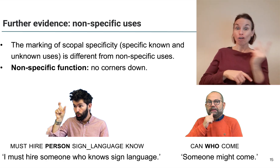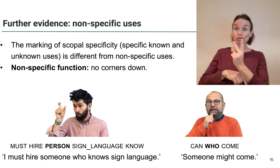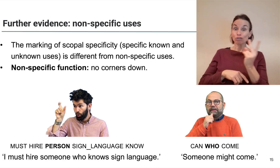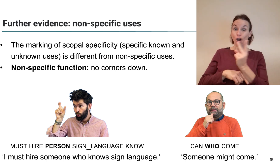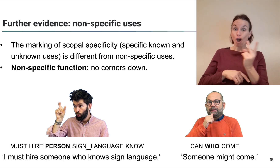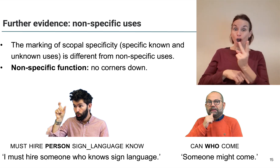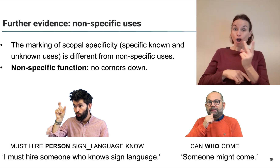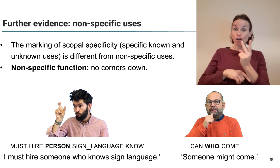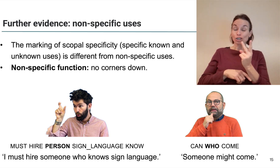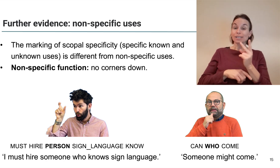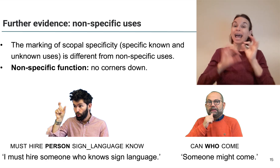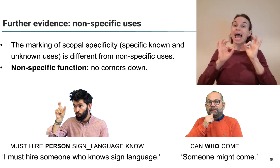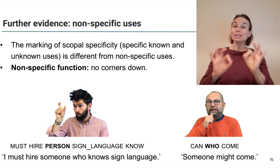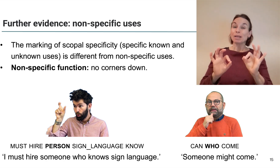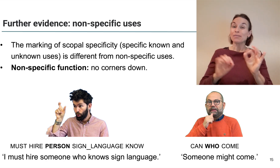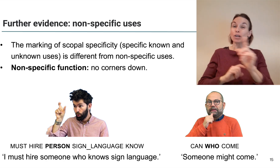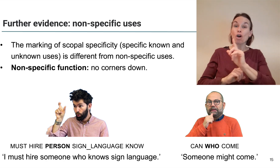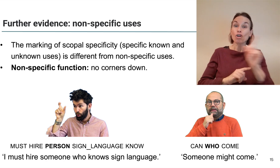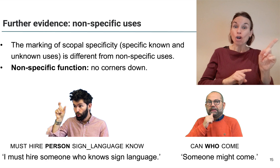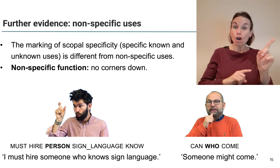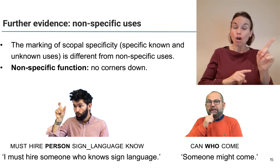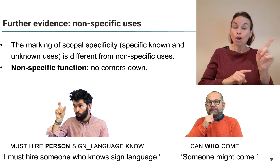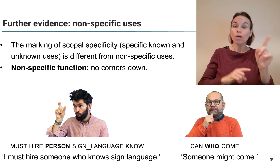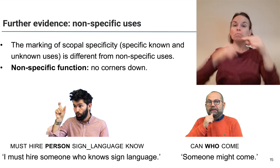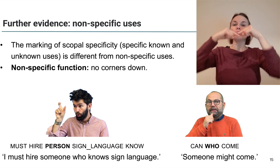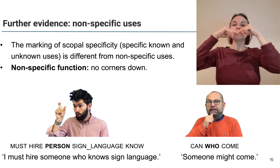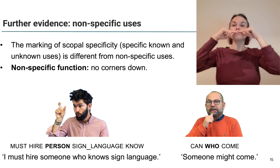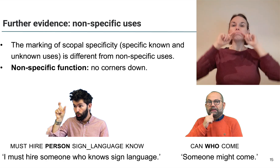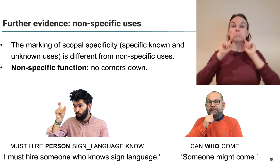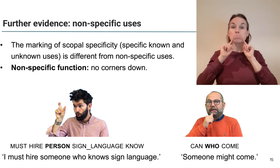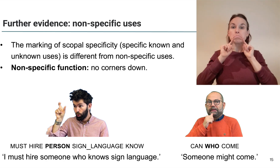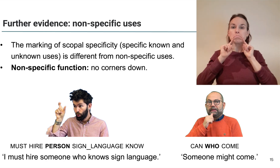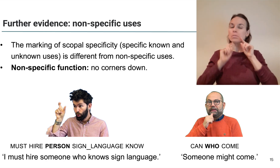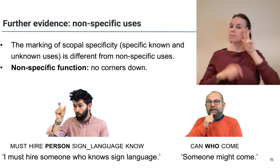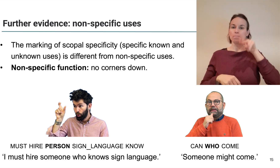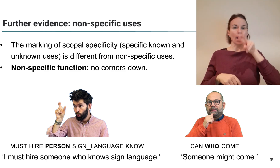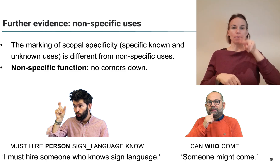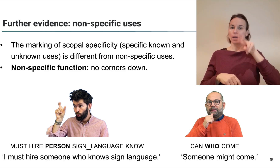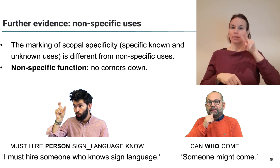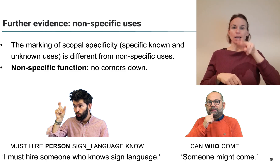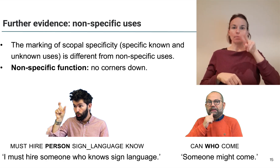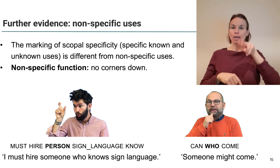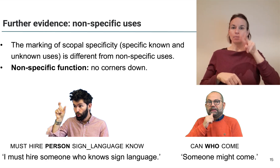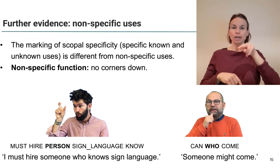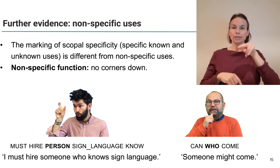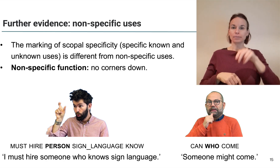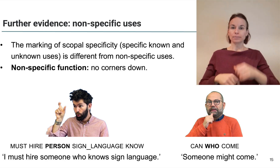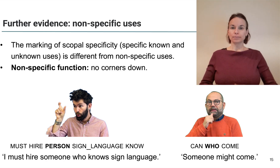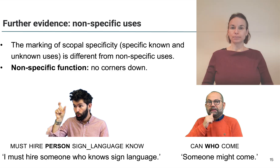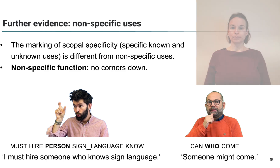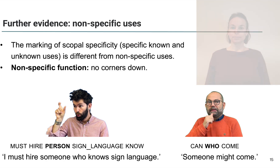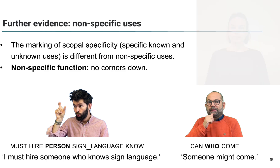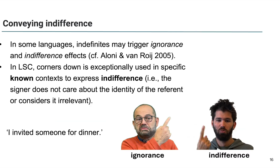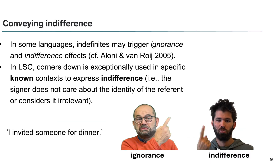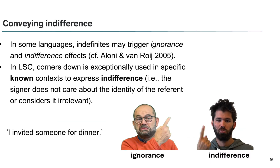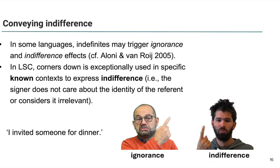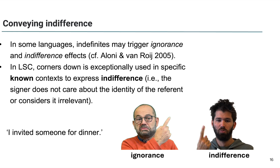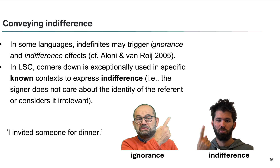indefinite is non-specific and the non-manual marker corners down is not used.